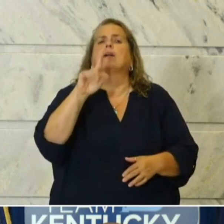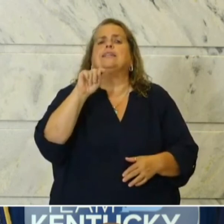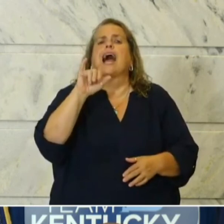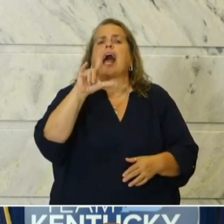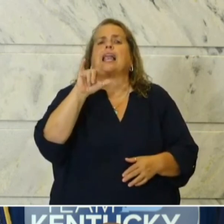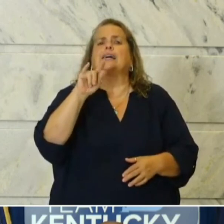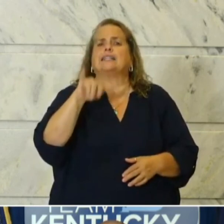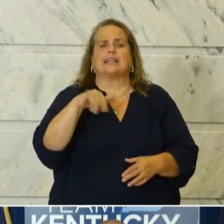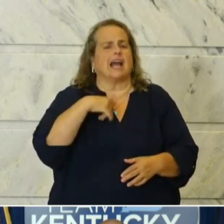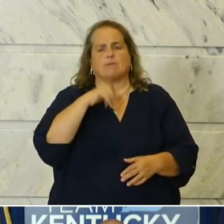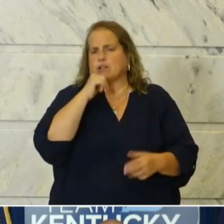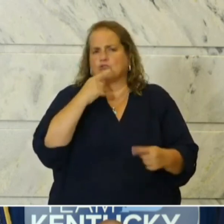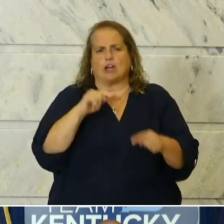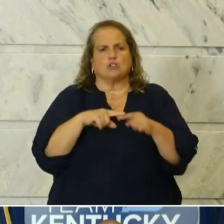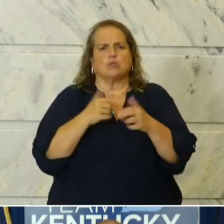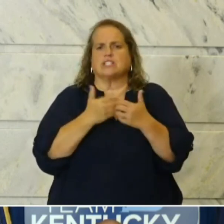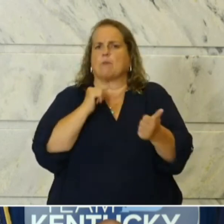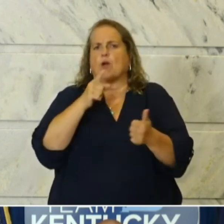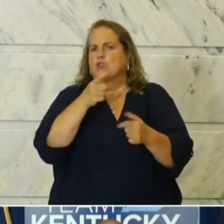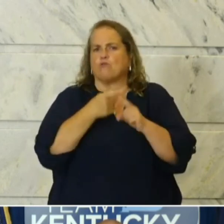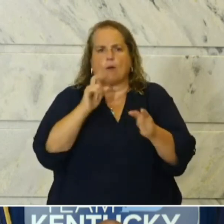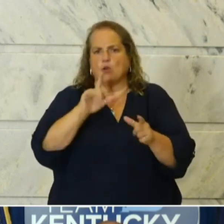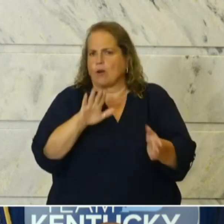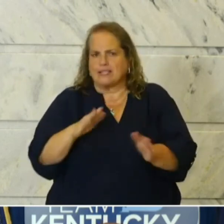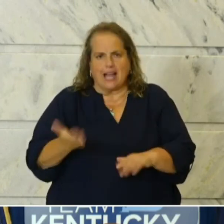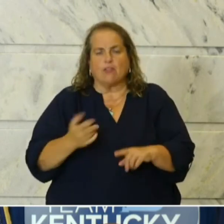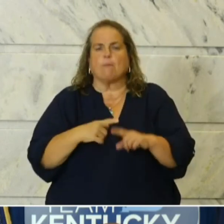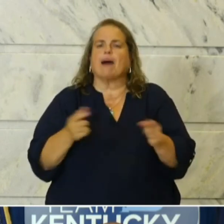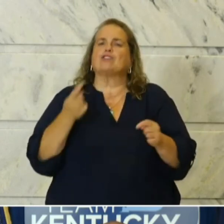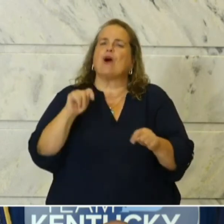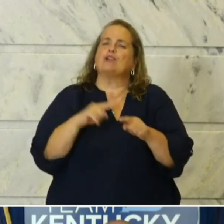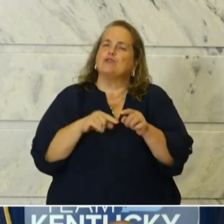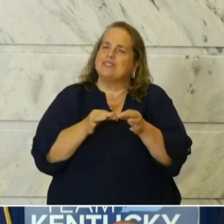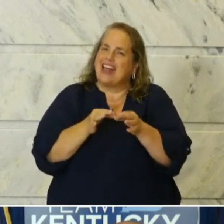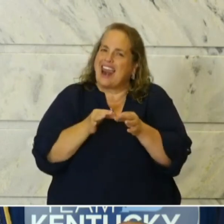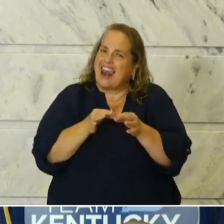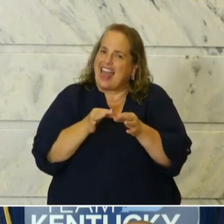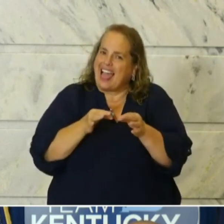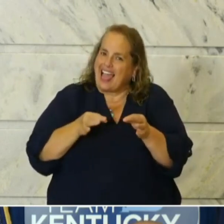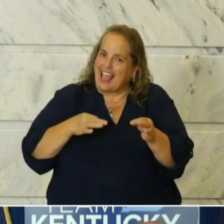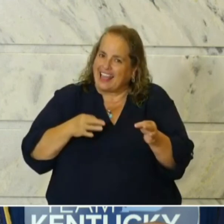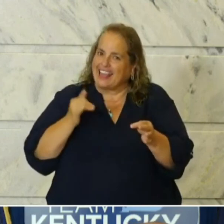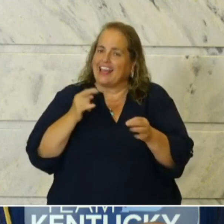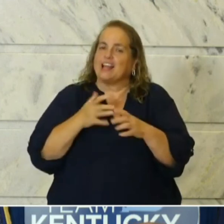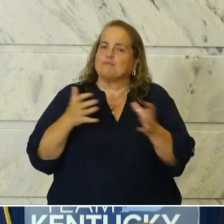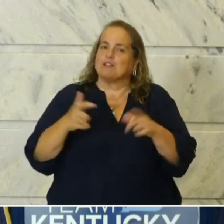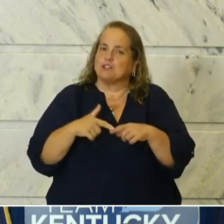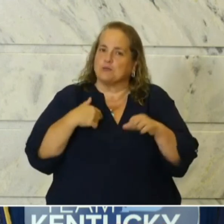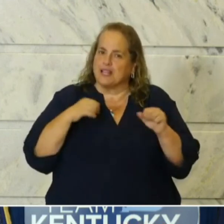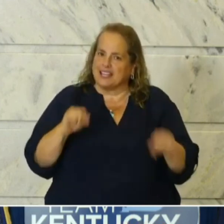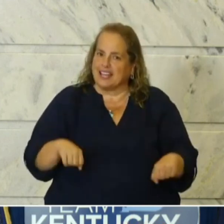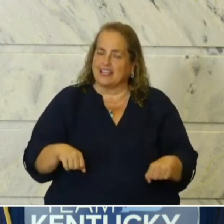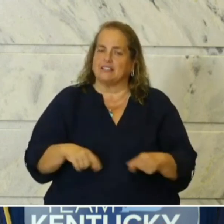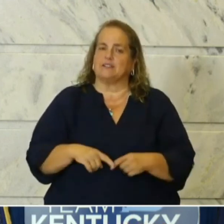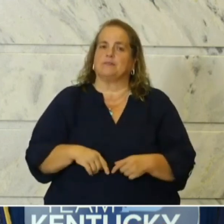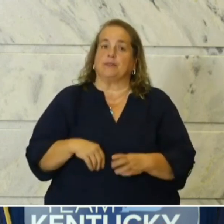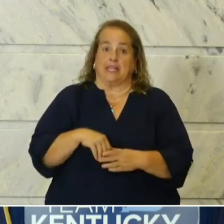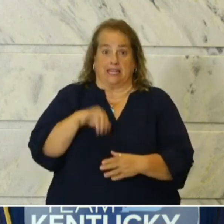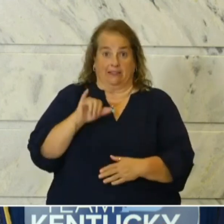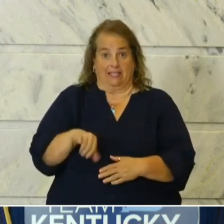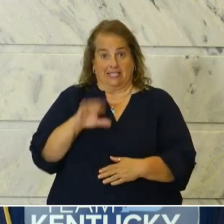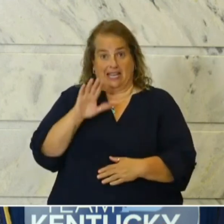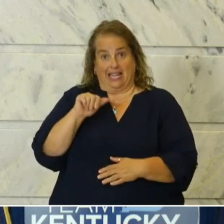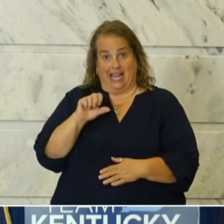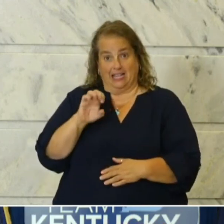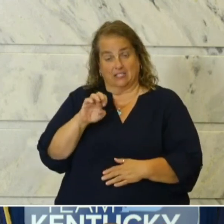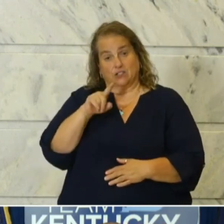from your death. I would just like to delay it as long as I reasonably can. So in this case, when you look